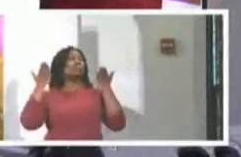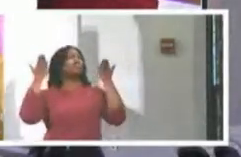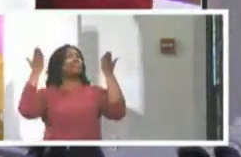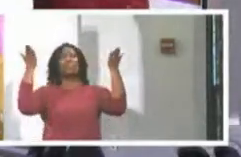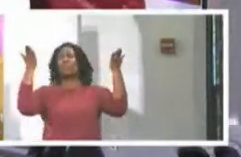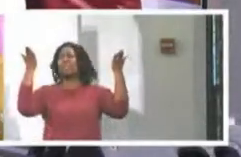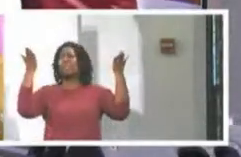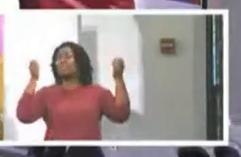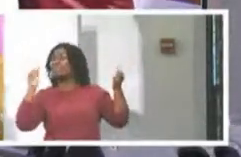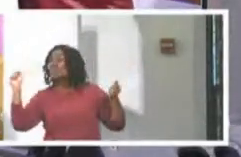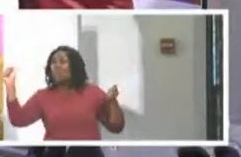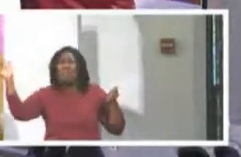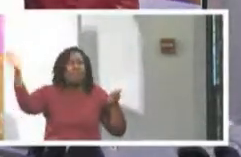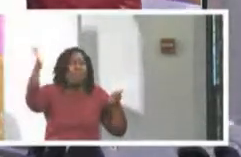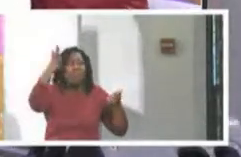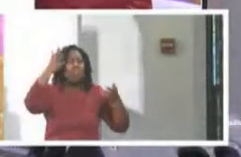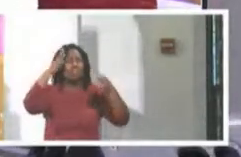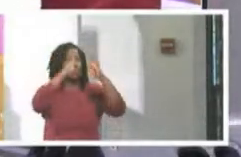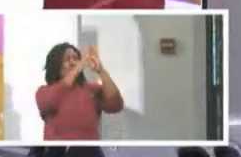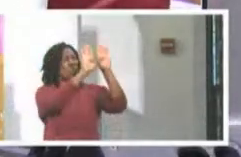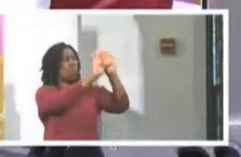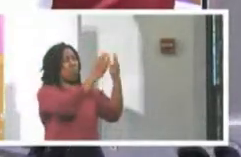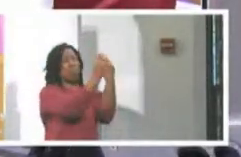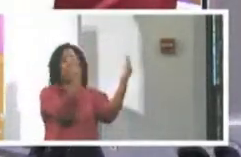things are going to come tumbling down.